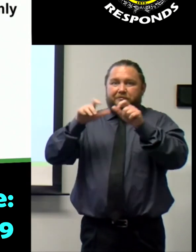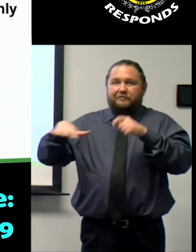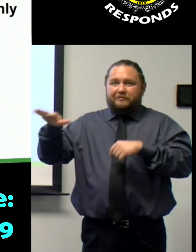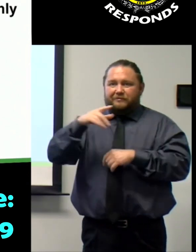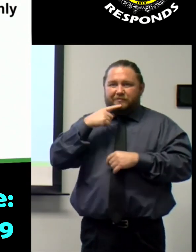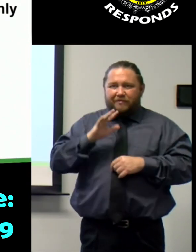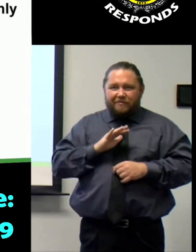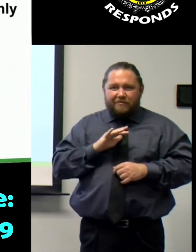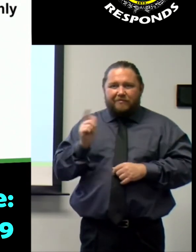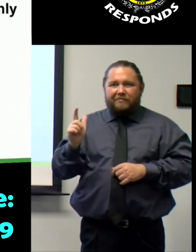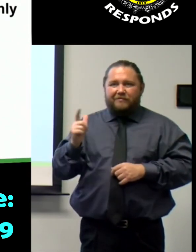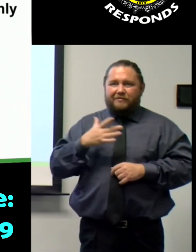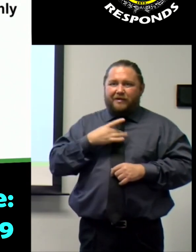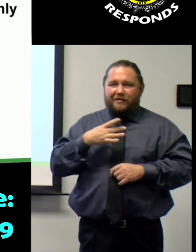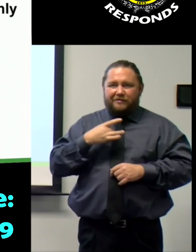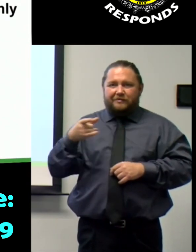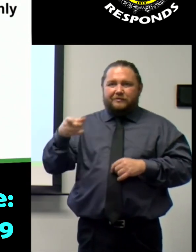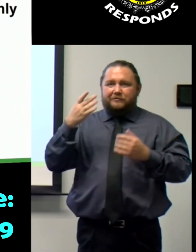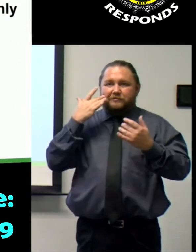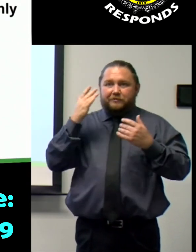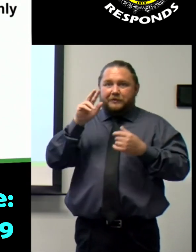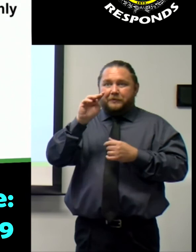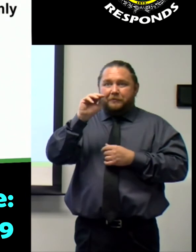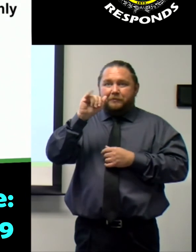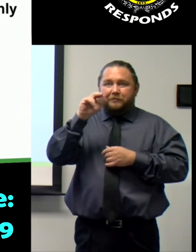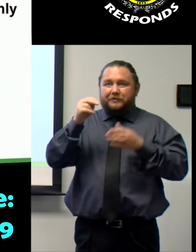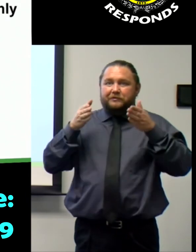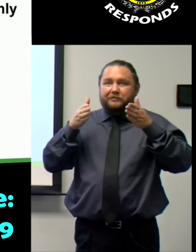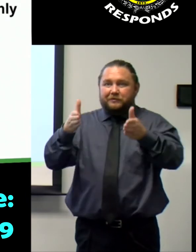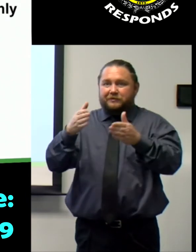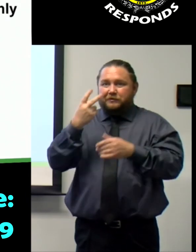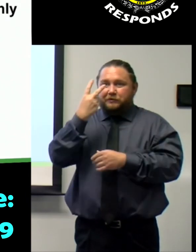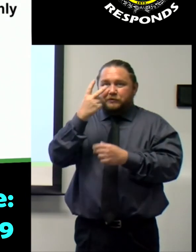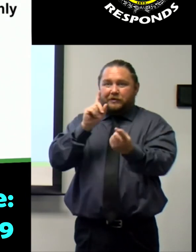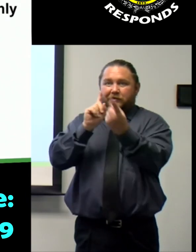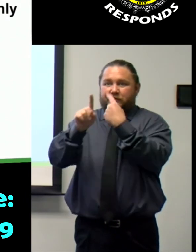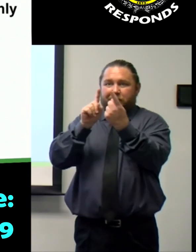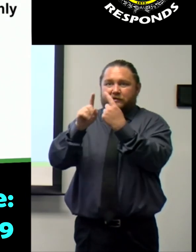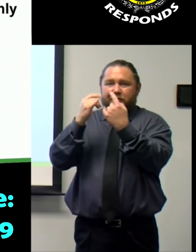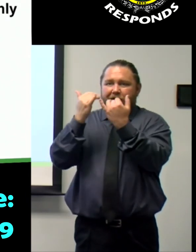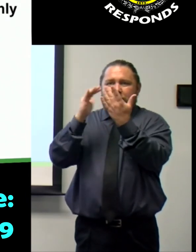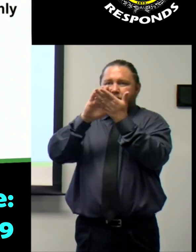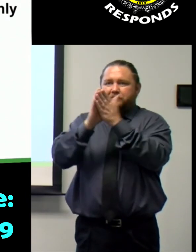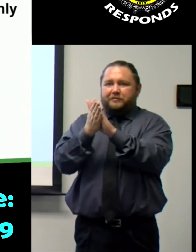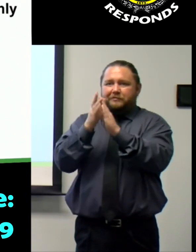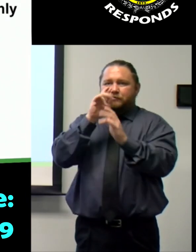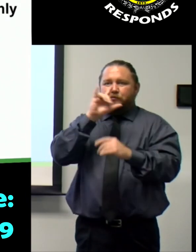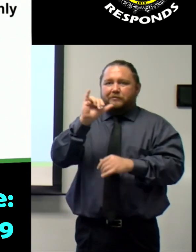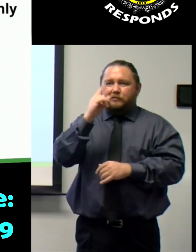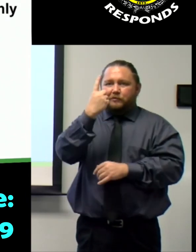lane wide highway kind of running through the middle of downtown. A lot of umbrellas are coming out, very